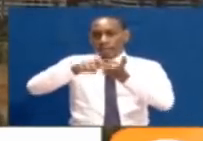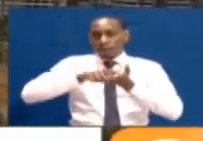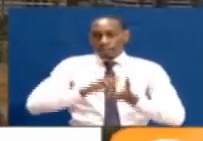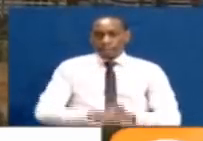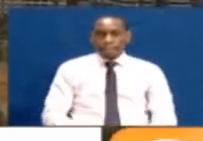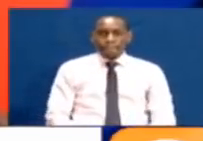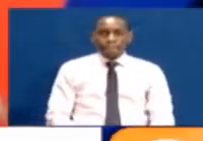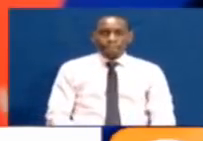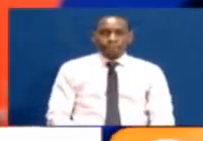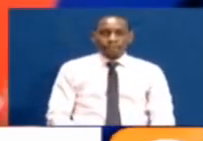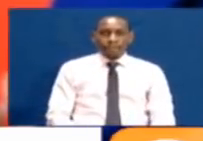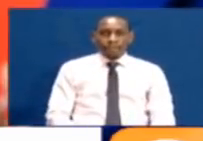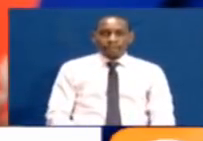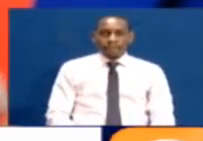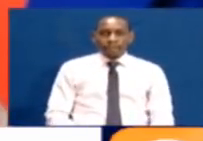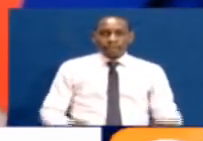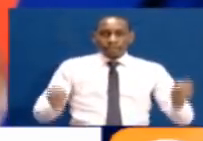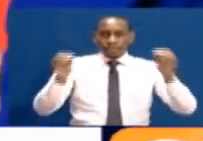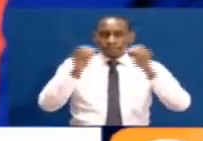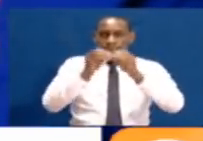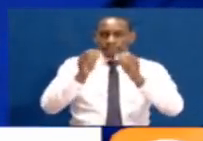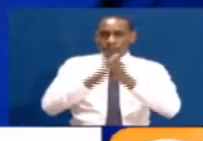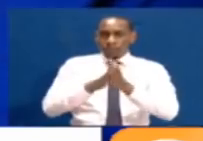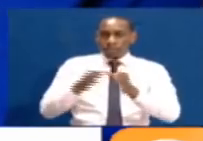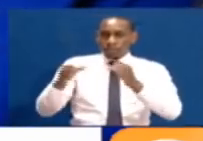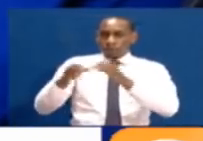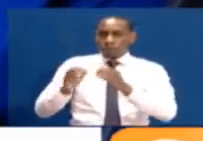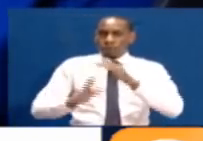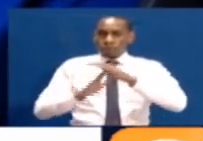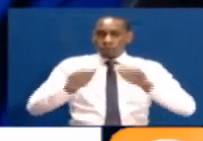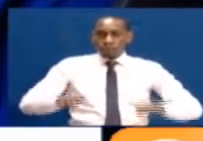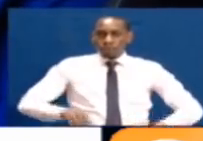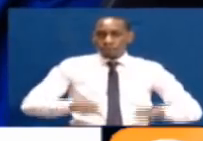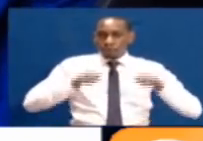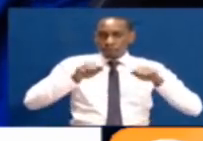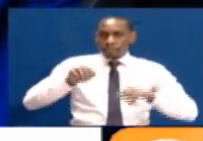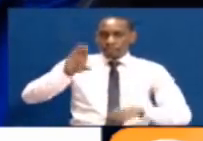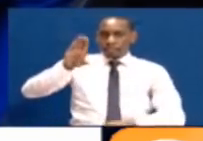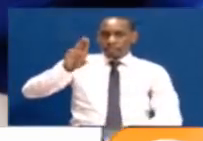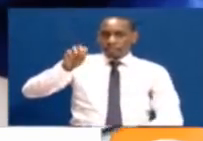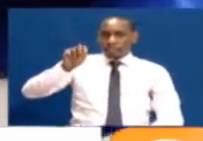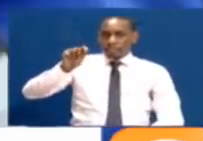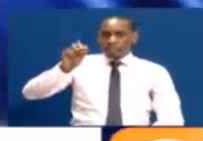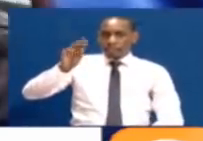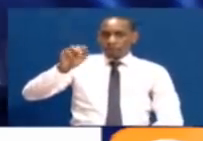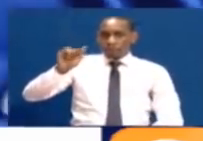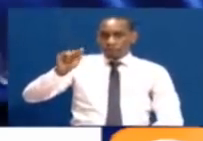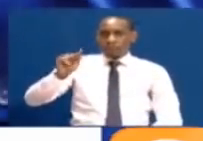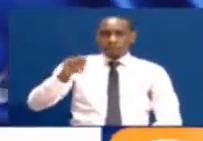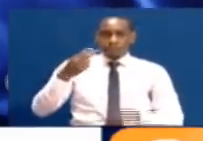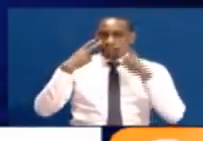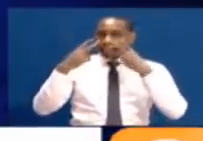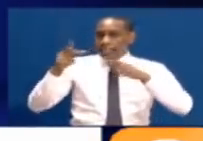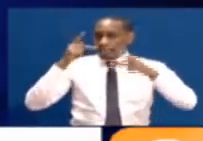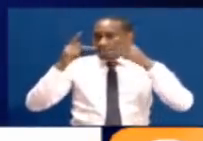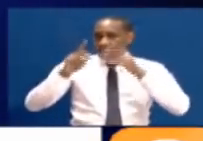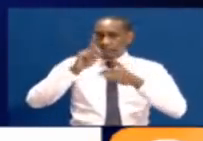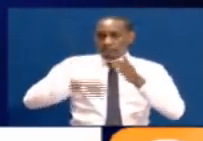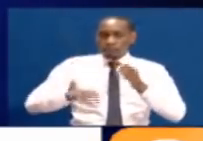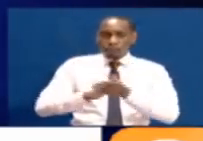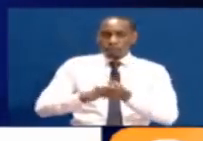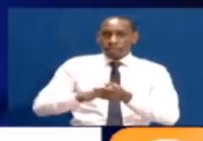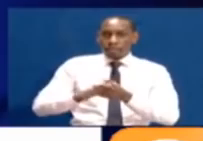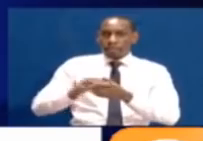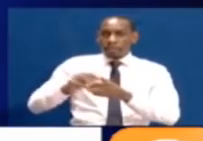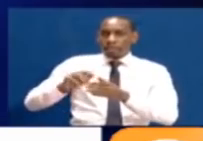We meet up with Centonomy.com CEO Waibaka Gatumia to get his take on what low-income earners can